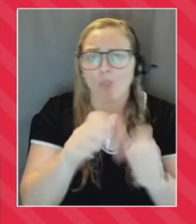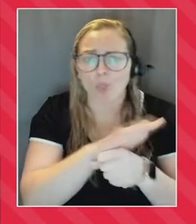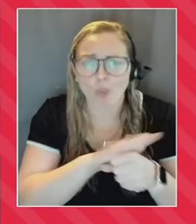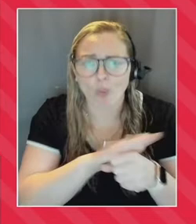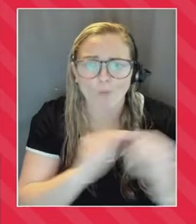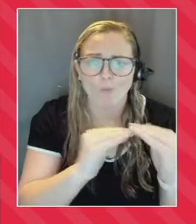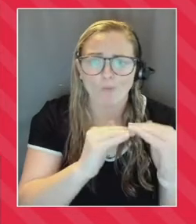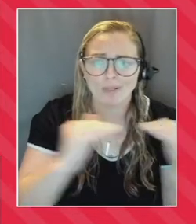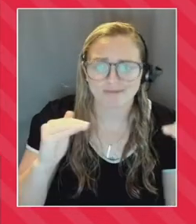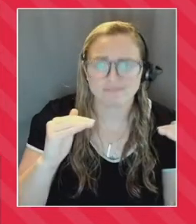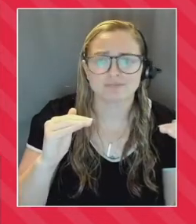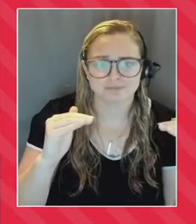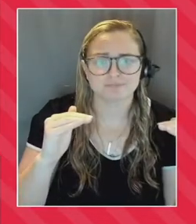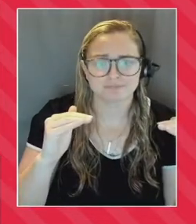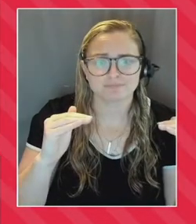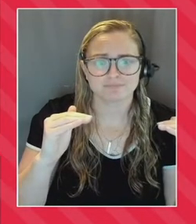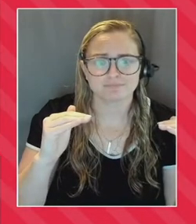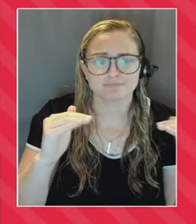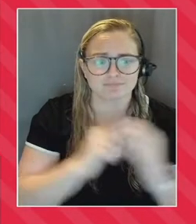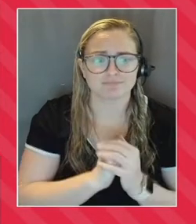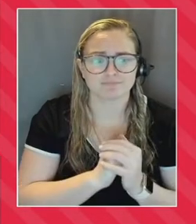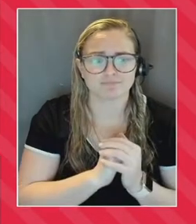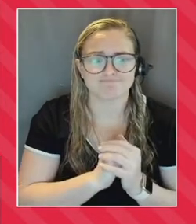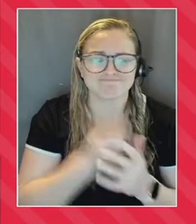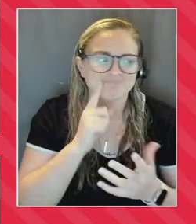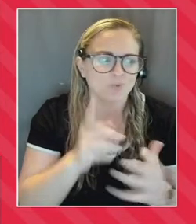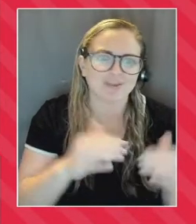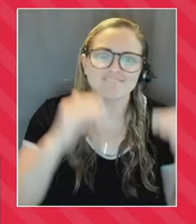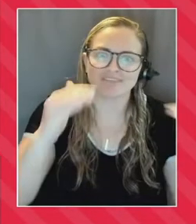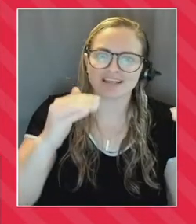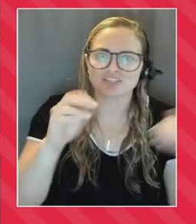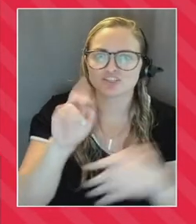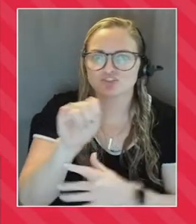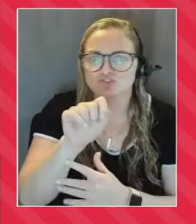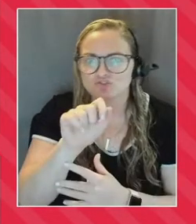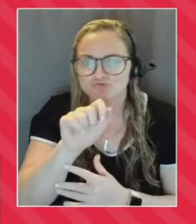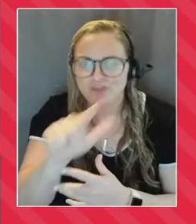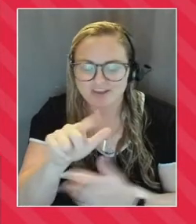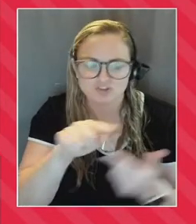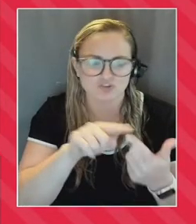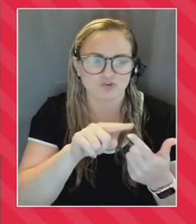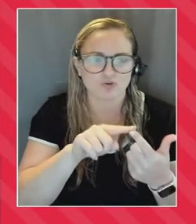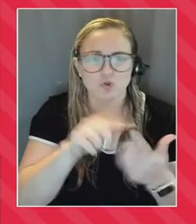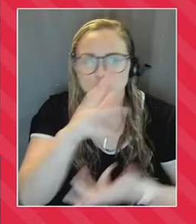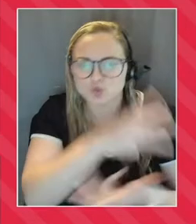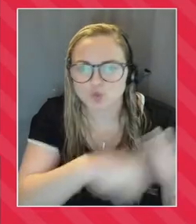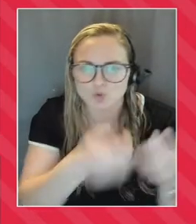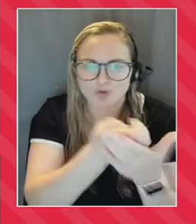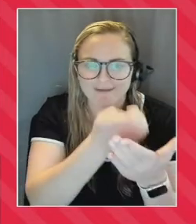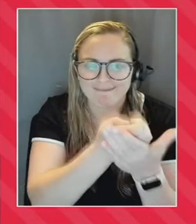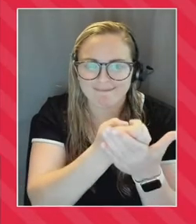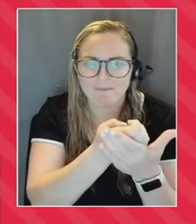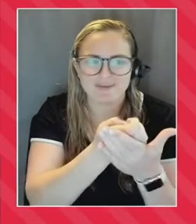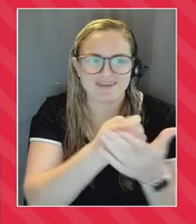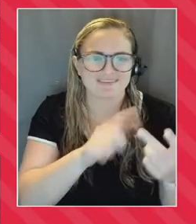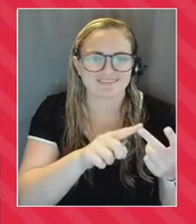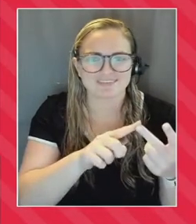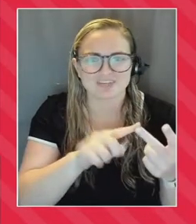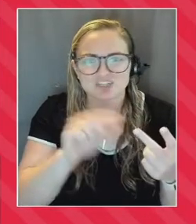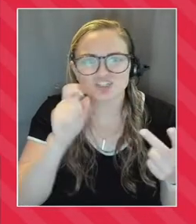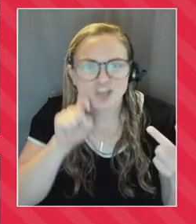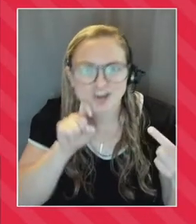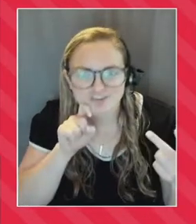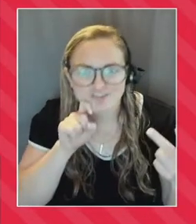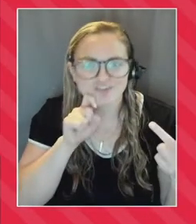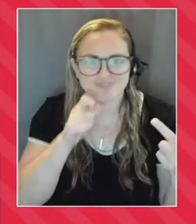social and public policy that advances racial, socioeconomic, and gender equity. Because when we work to